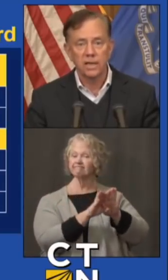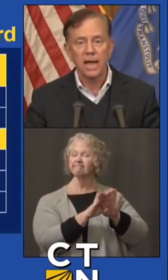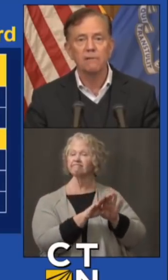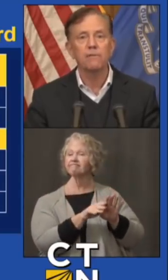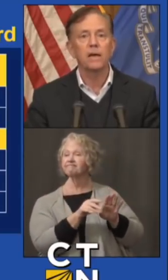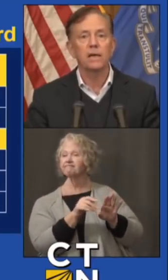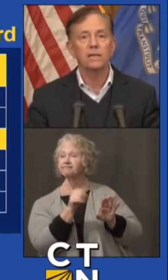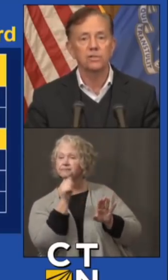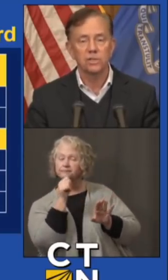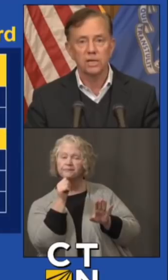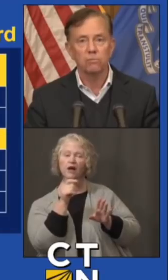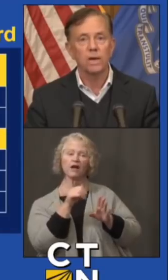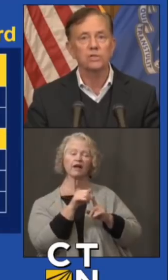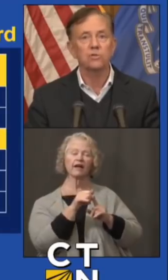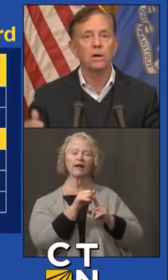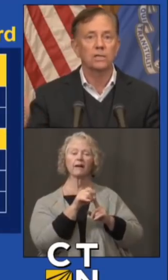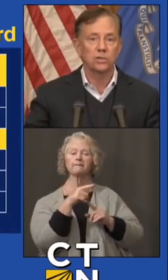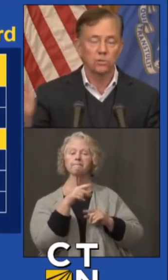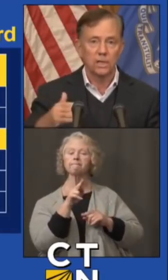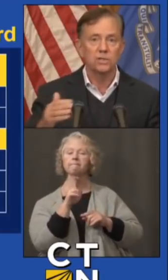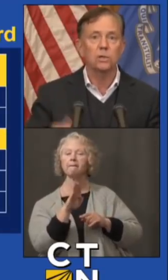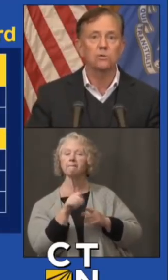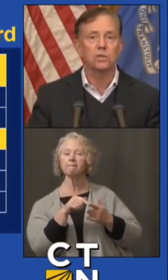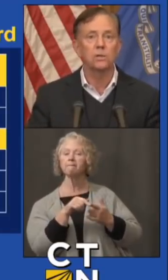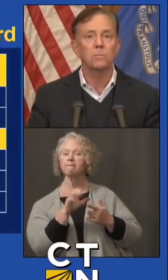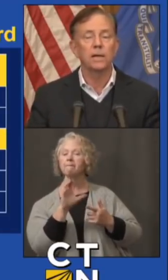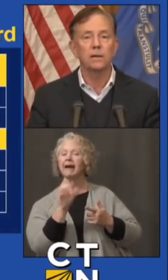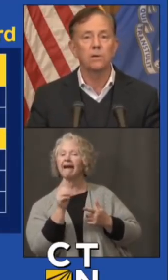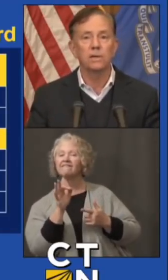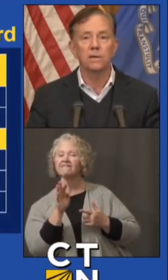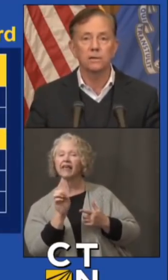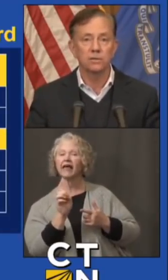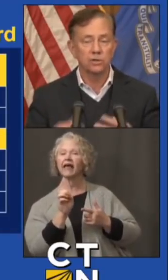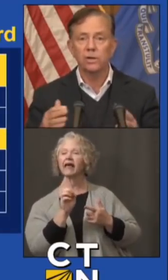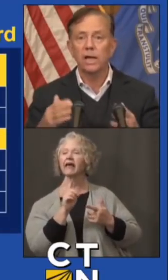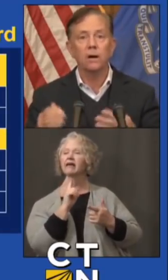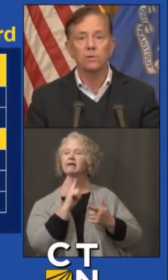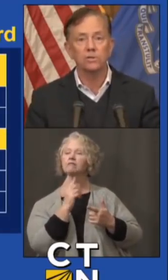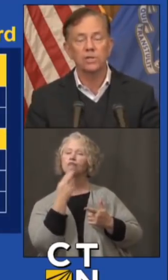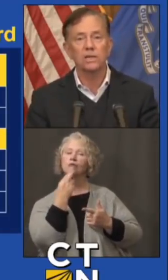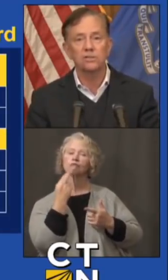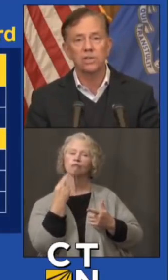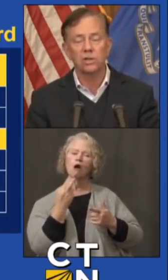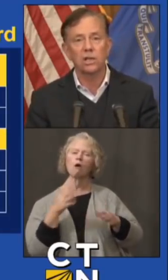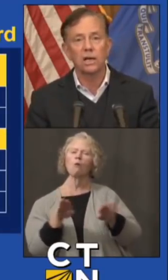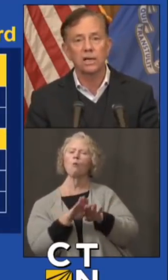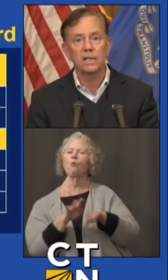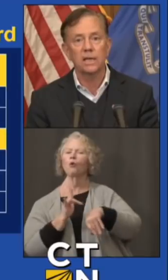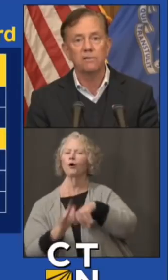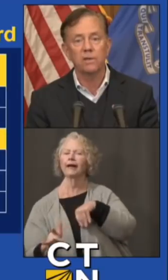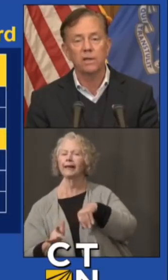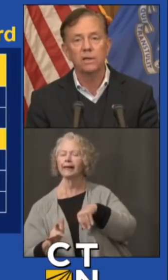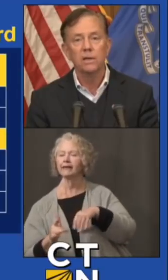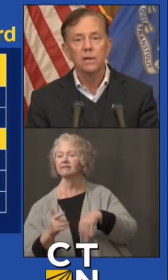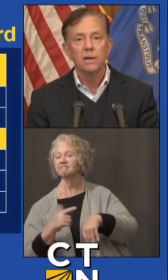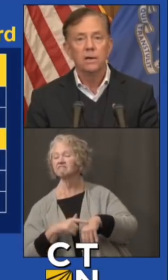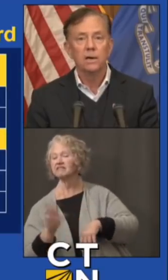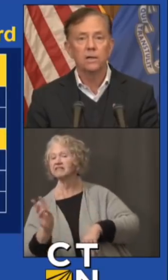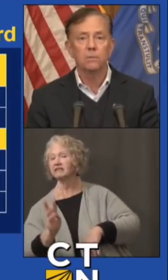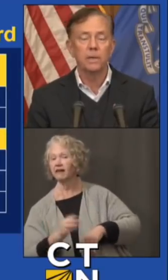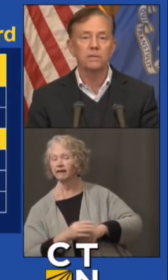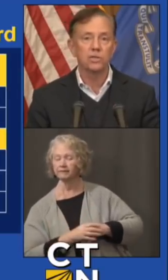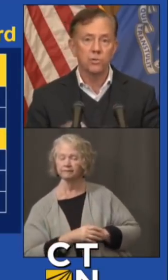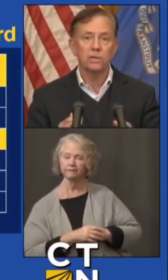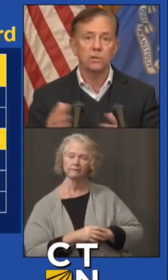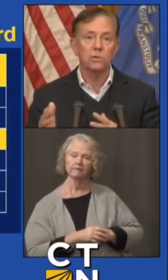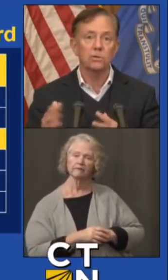pubs and cafes and restaurants, or at least closing them down at a certain hour, say 6 o'clock in the evening.